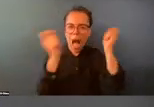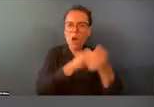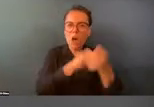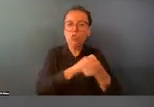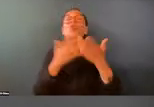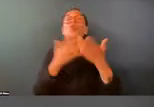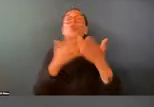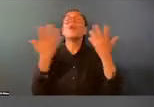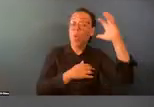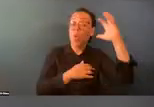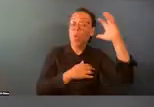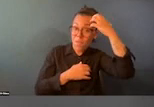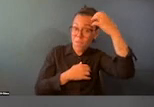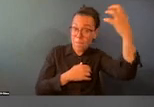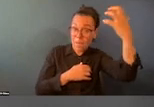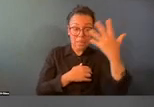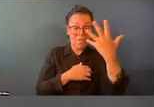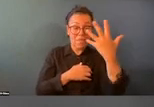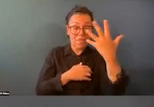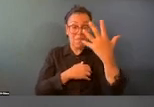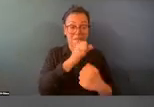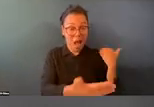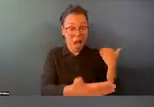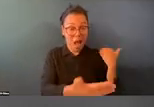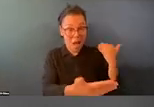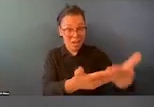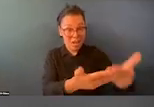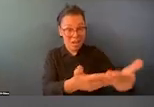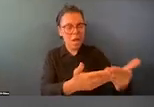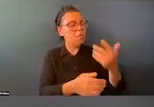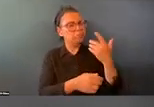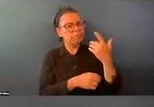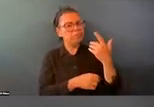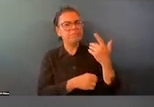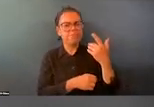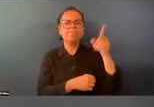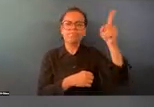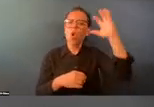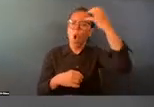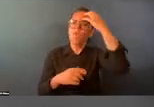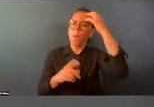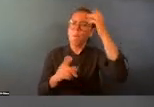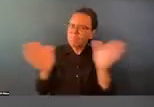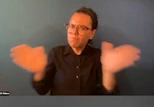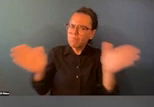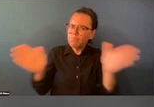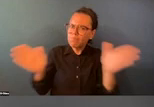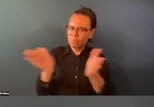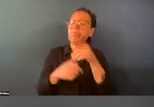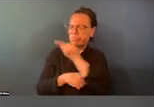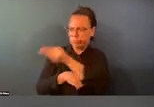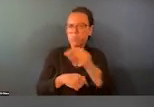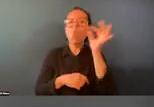Government of Tajikistan during the last 5 years actively promoting women to be